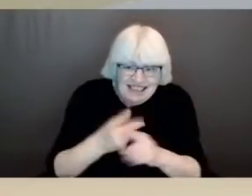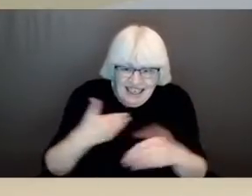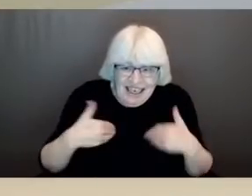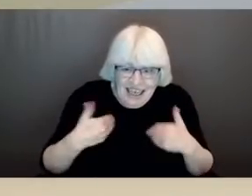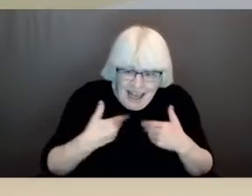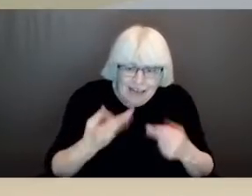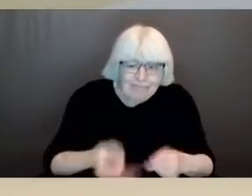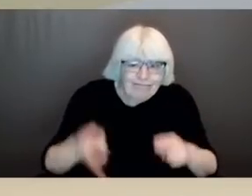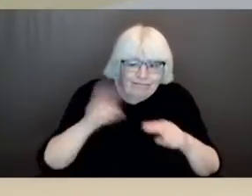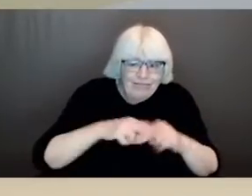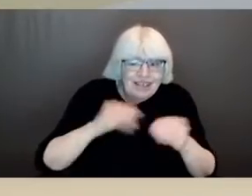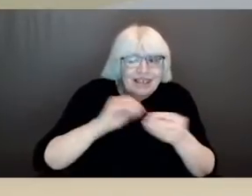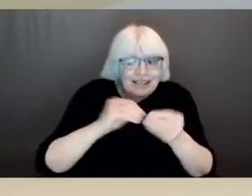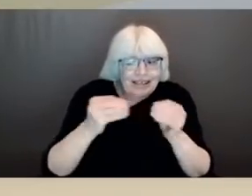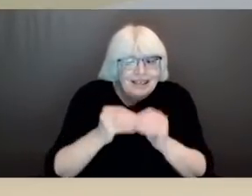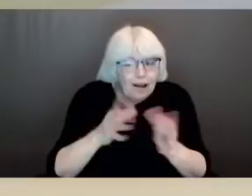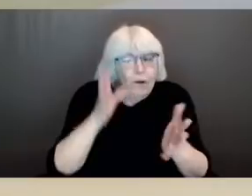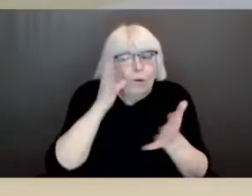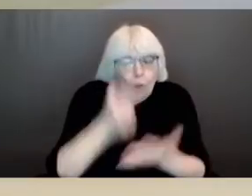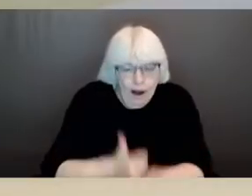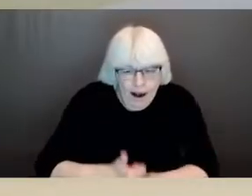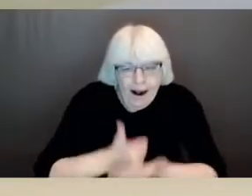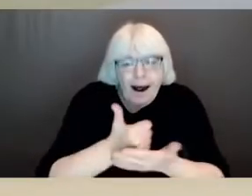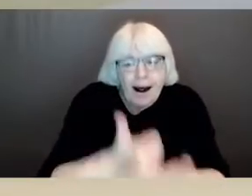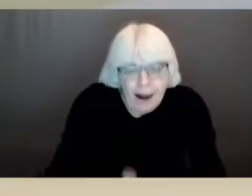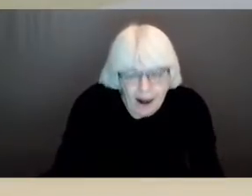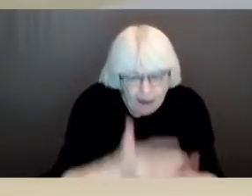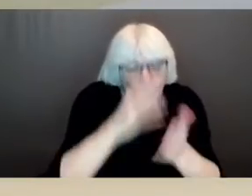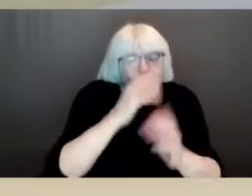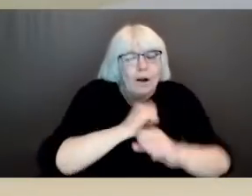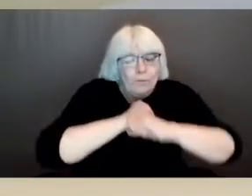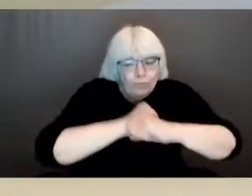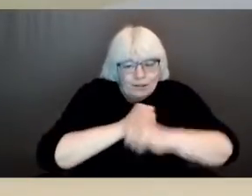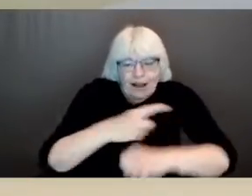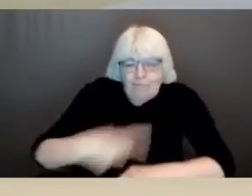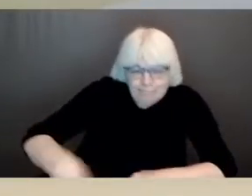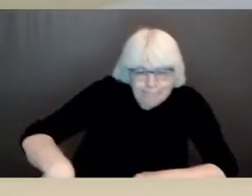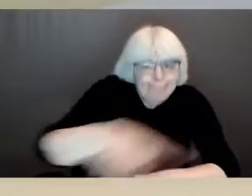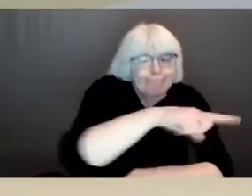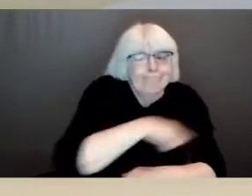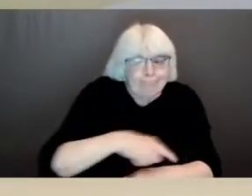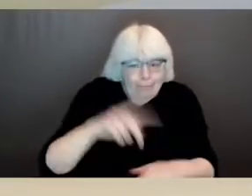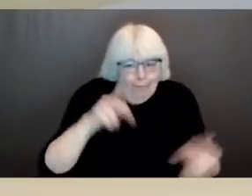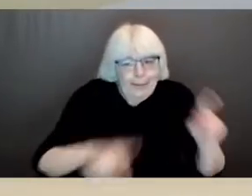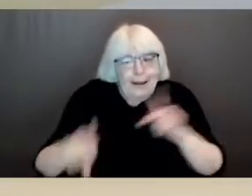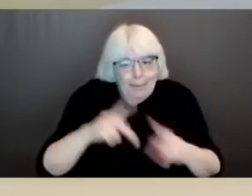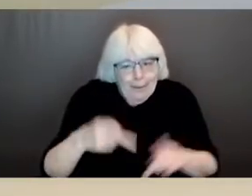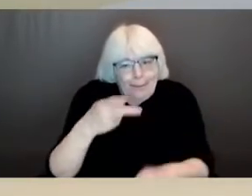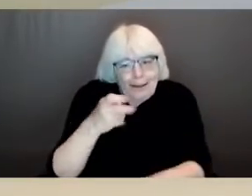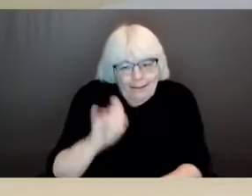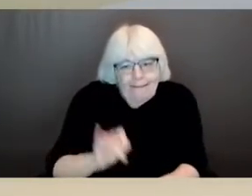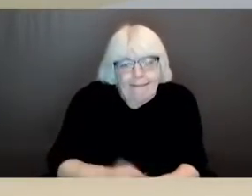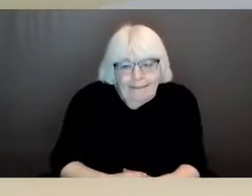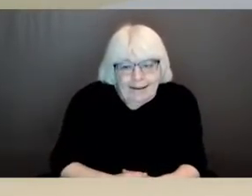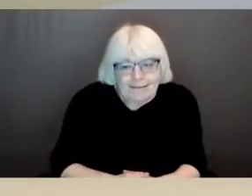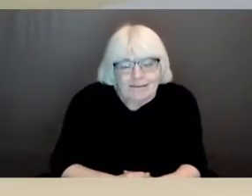protect everybody. And the one thing I didn't mention earlier was, we've started doing third dose boosters in long-term